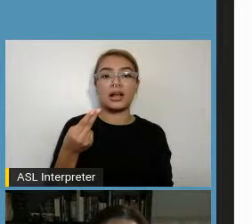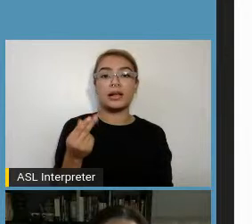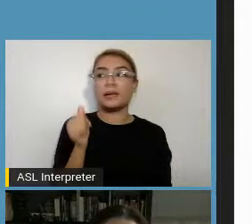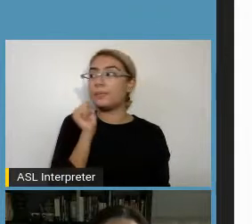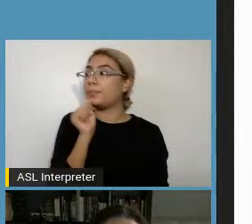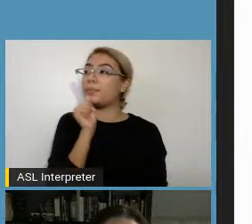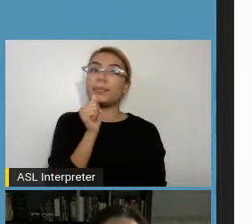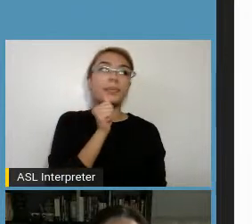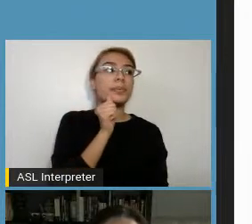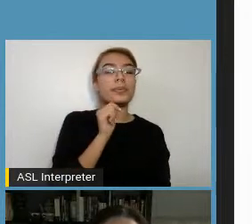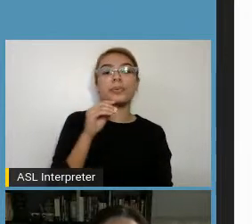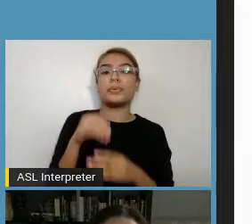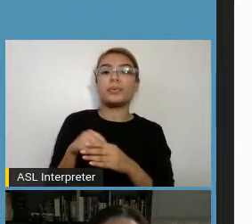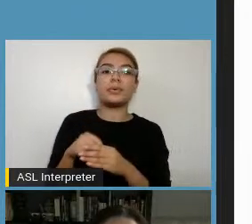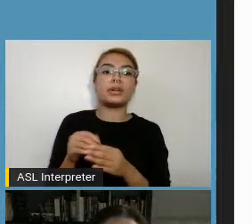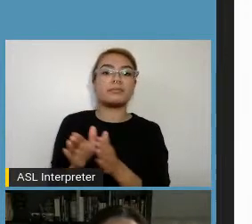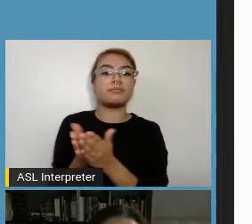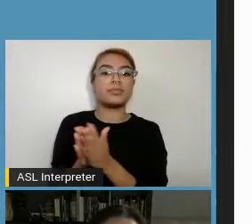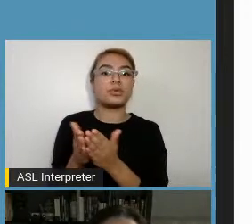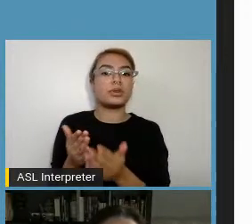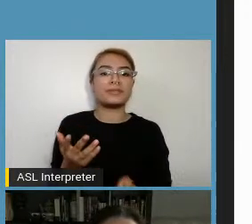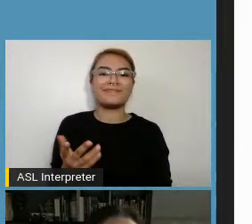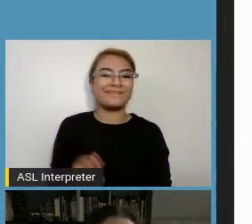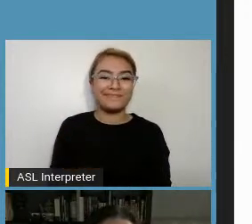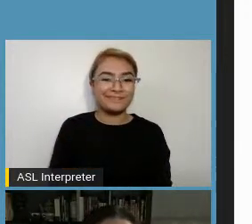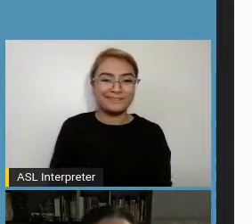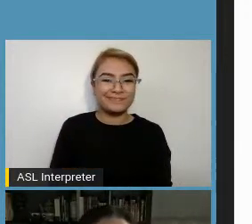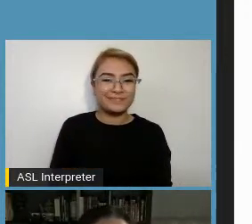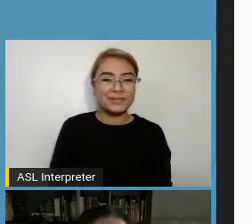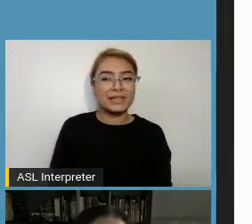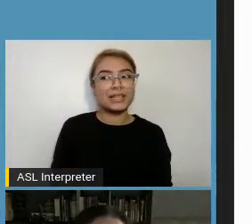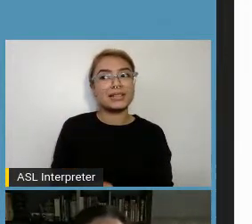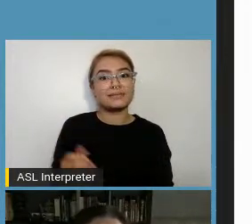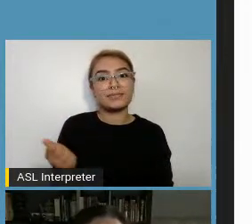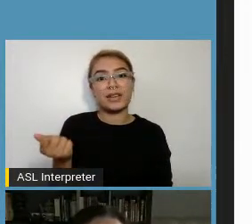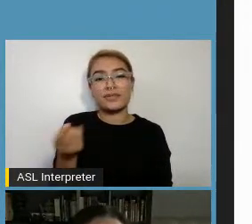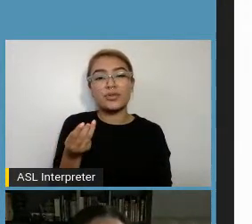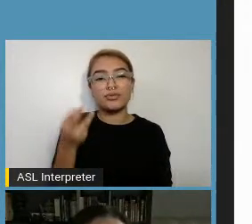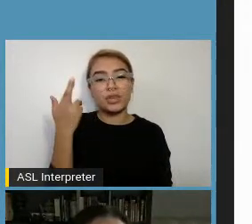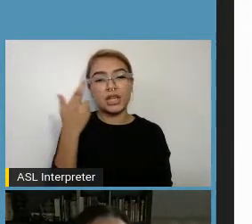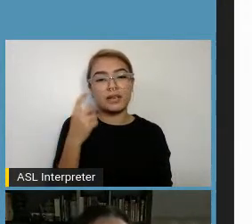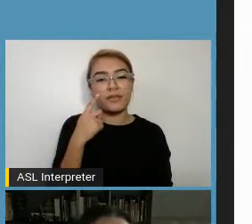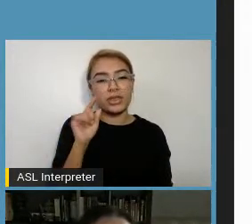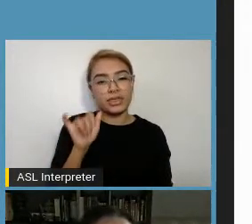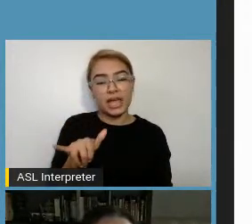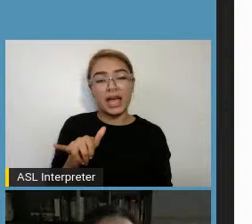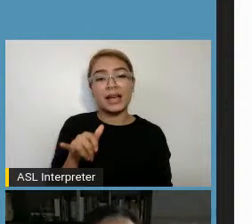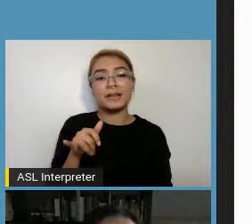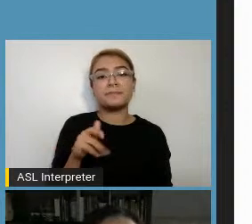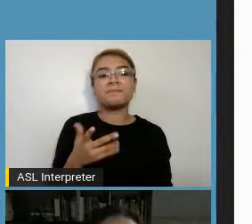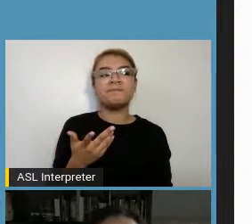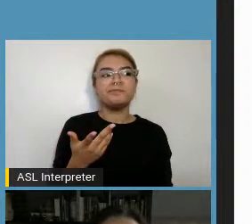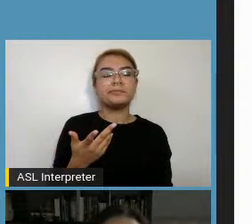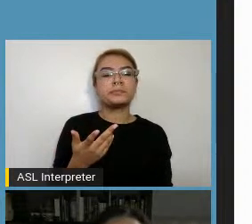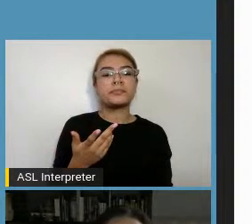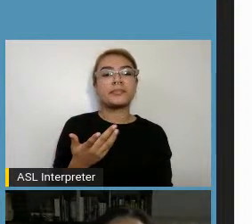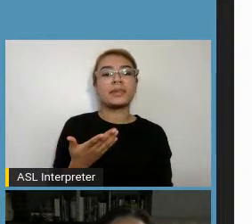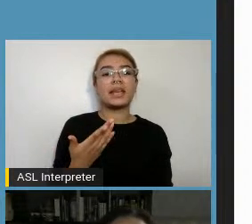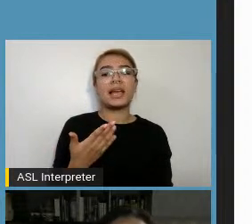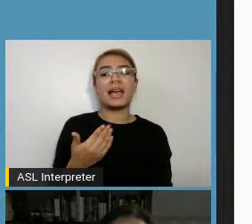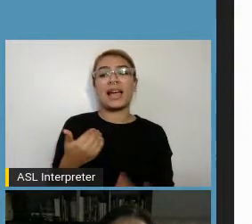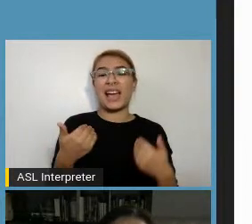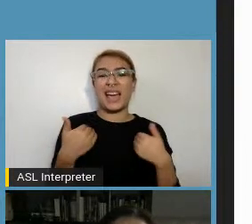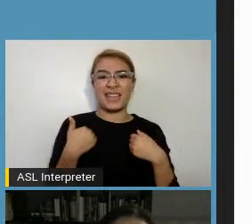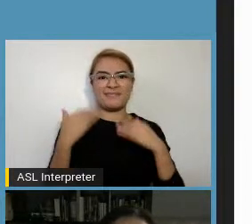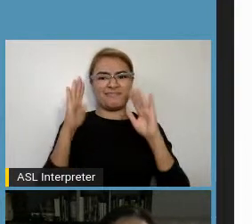the textbooks. There's a few reasons for that. And I had a really great